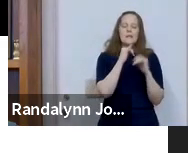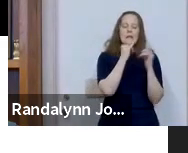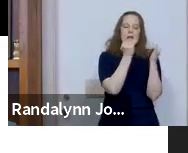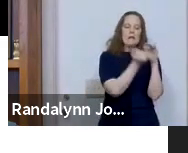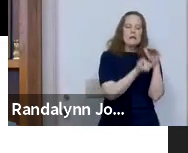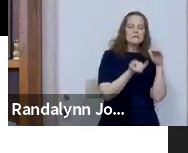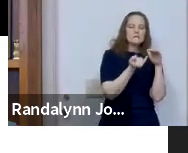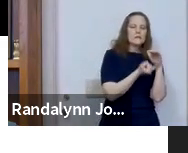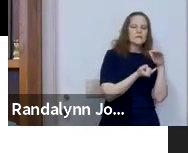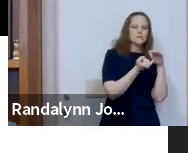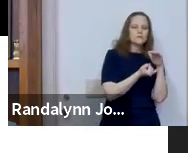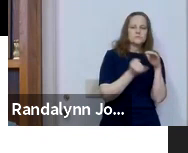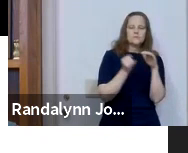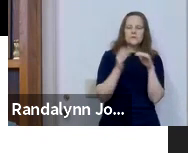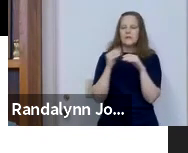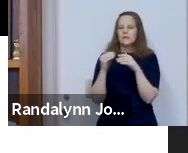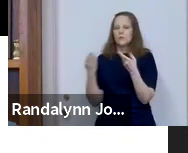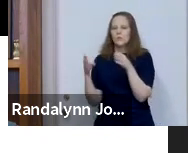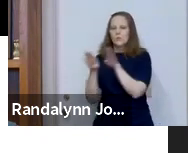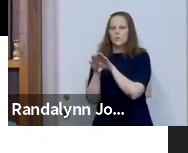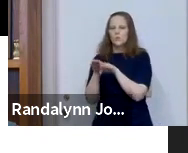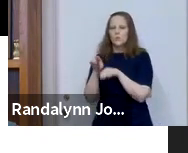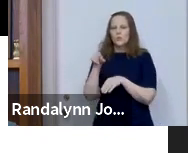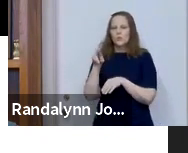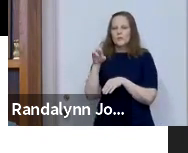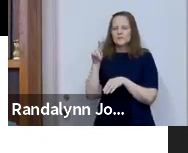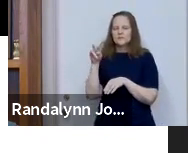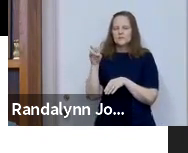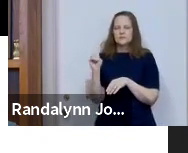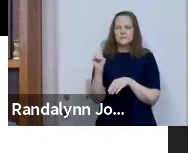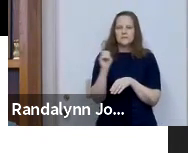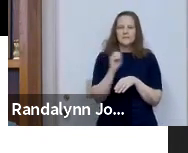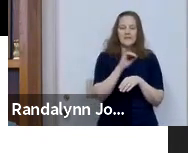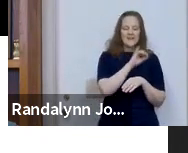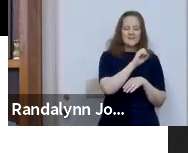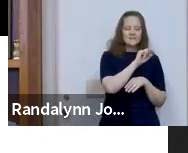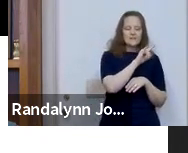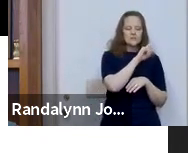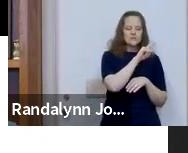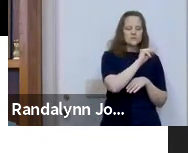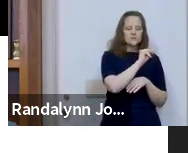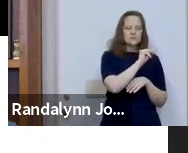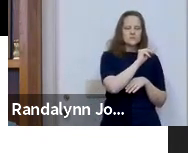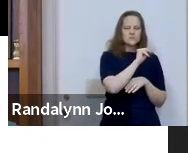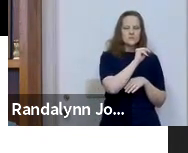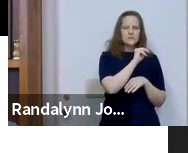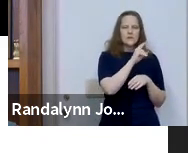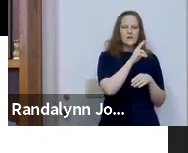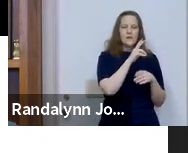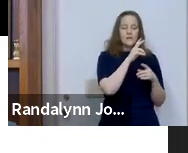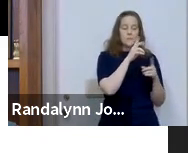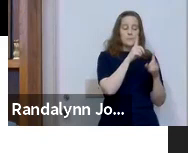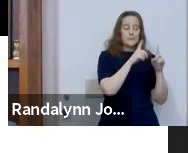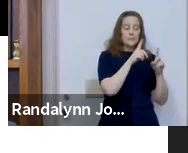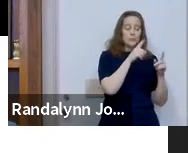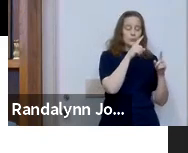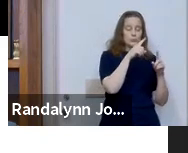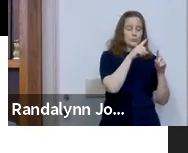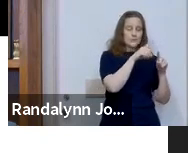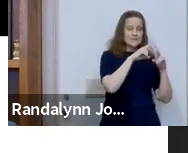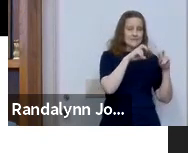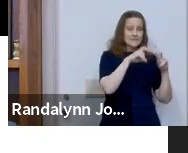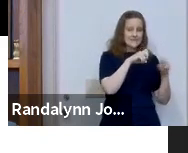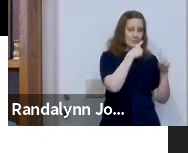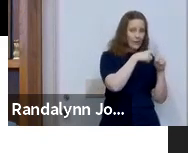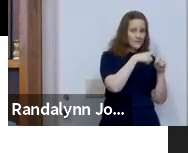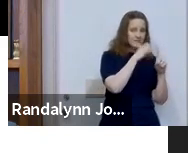and quarantine. People who are isolated are people who have symptoms or people who have tested positive. And we know that they are infectious